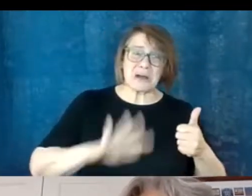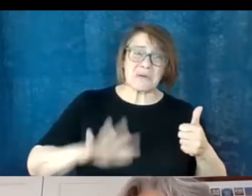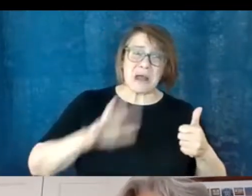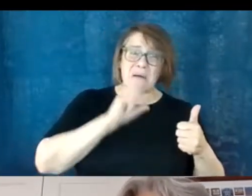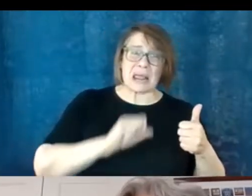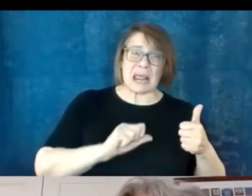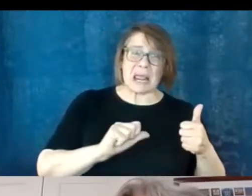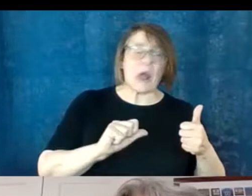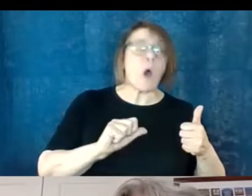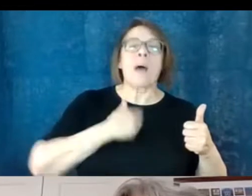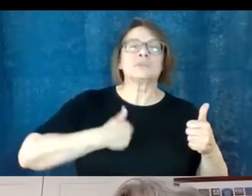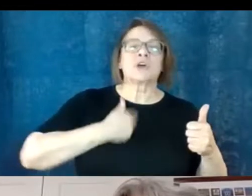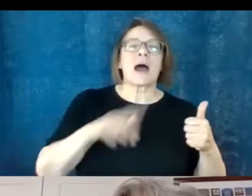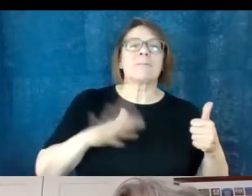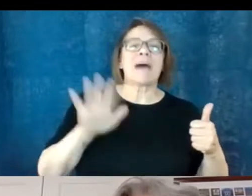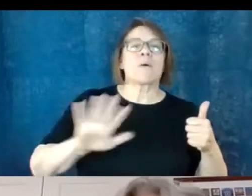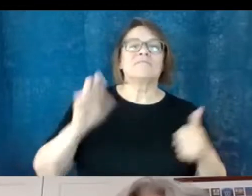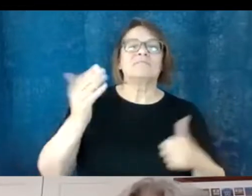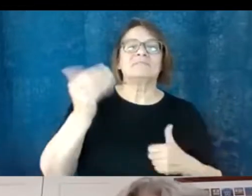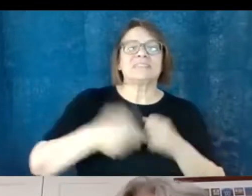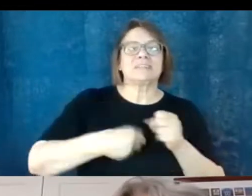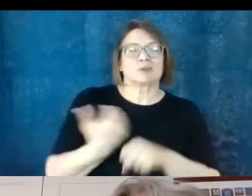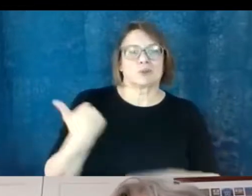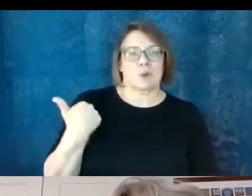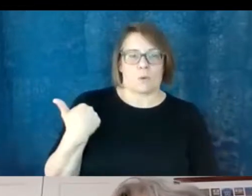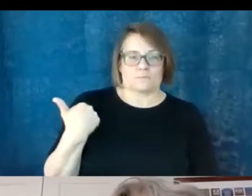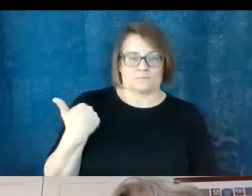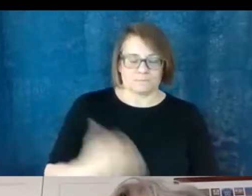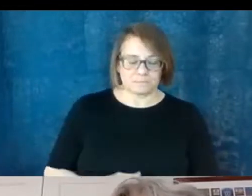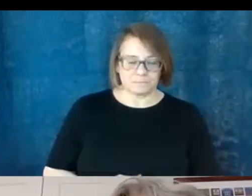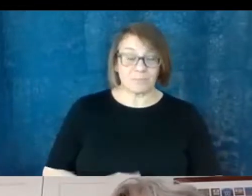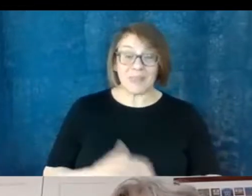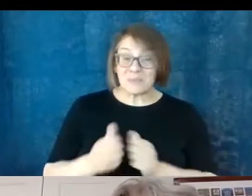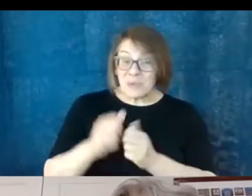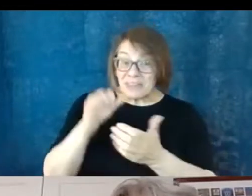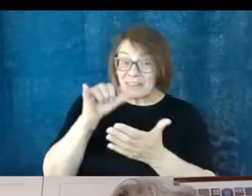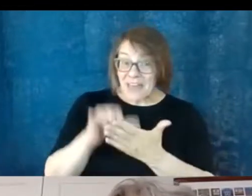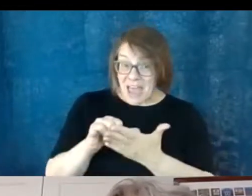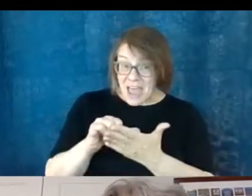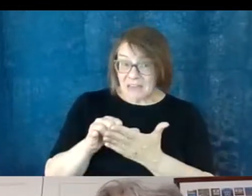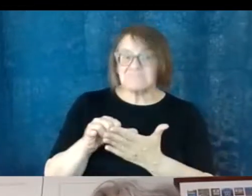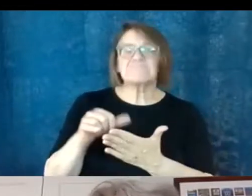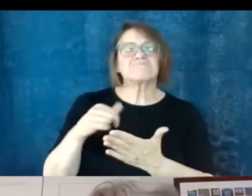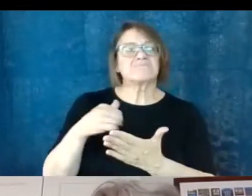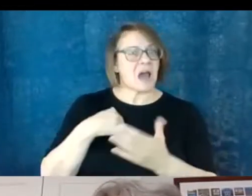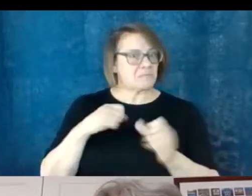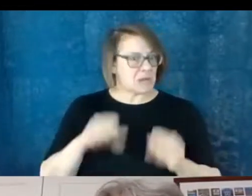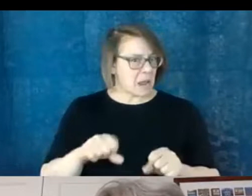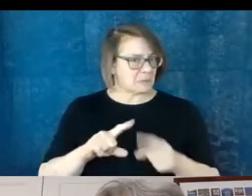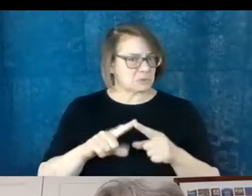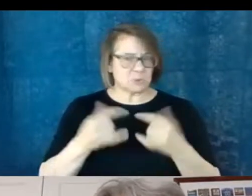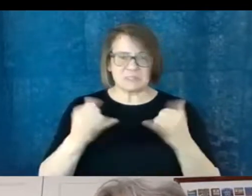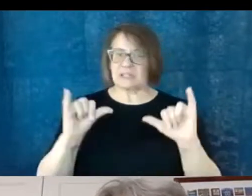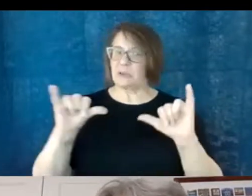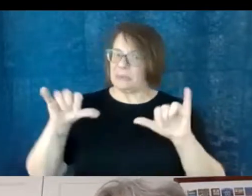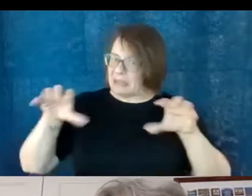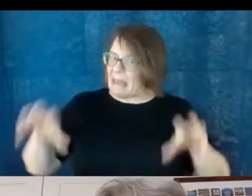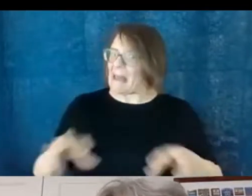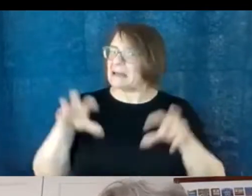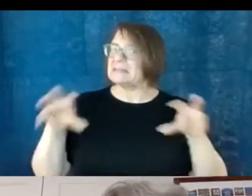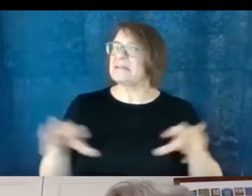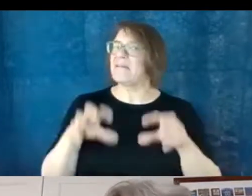years ago. And with all this, I've been able to be active. I'm